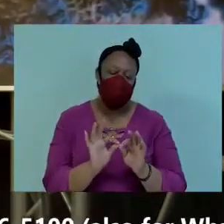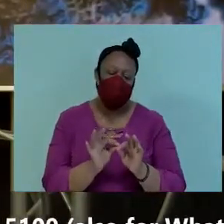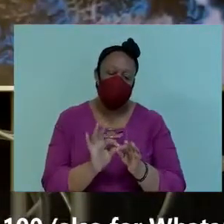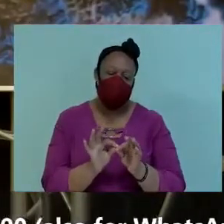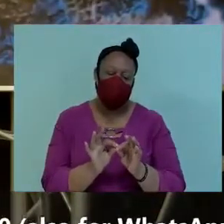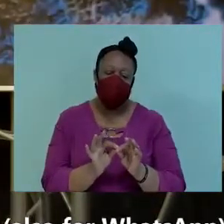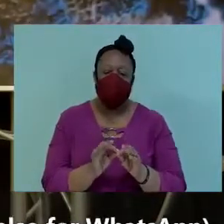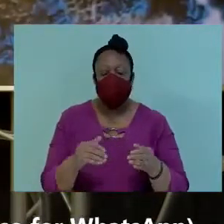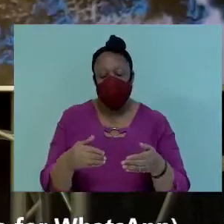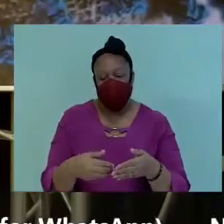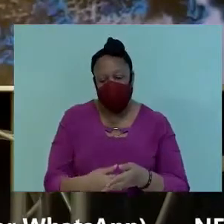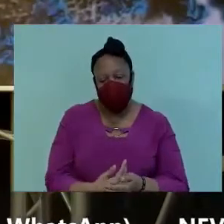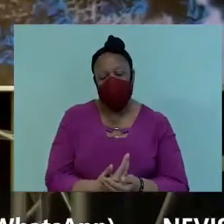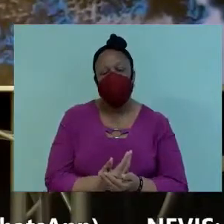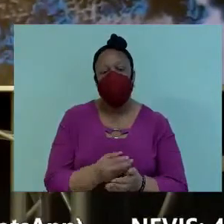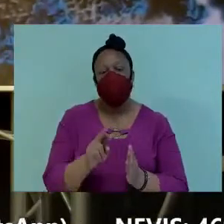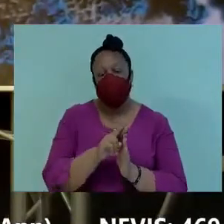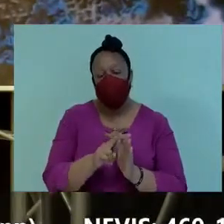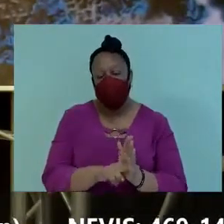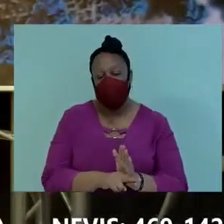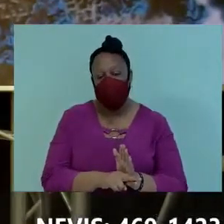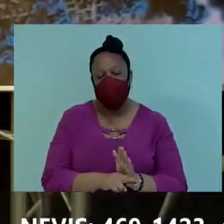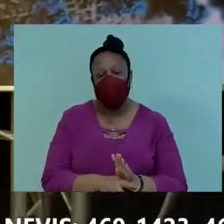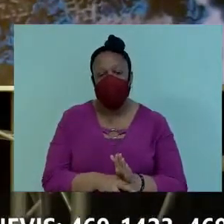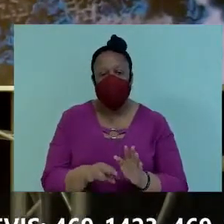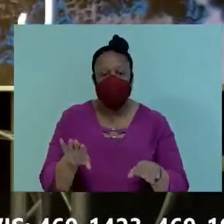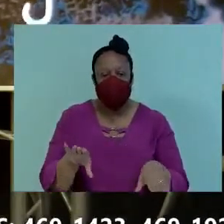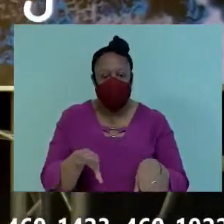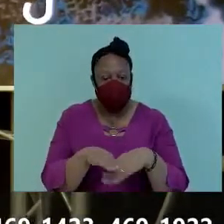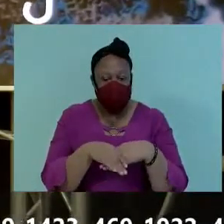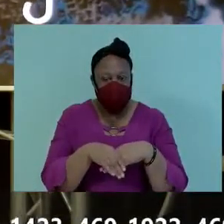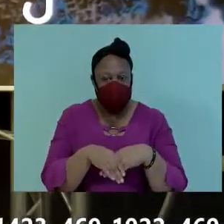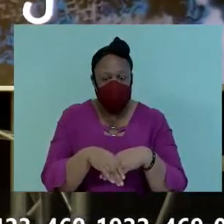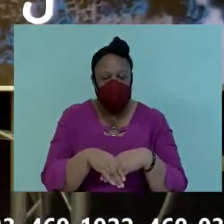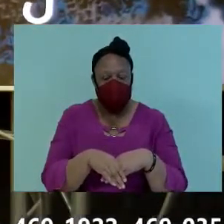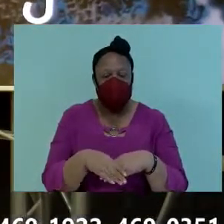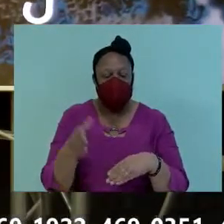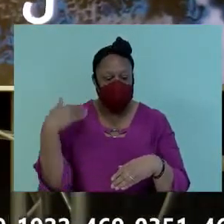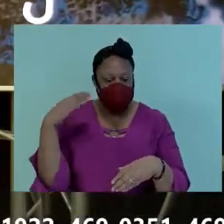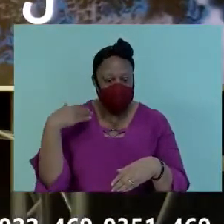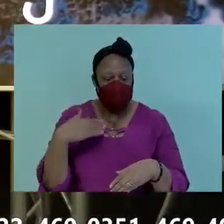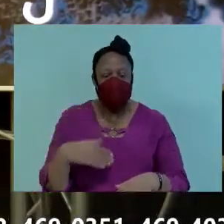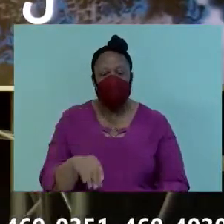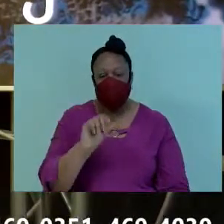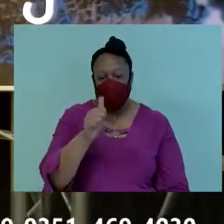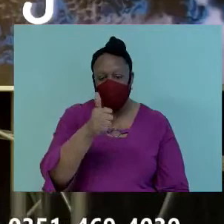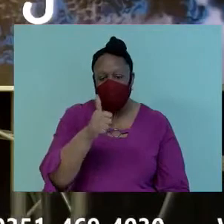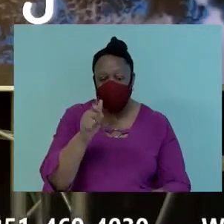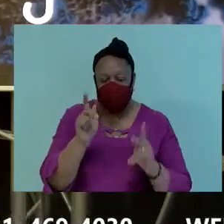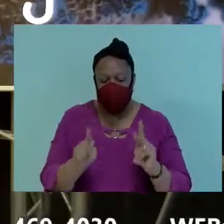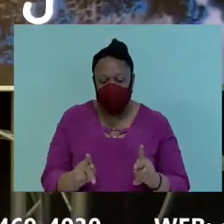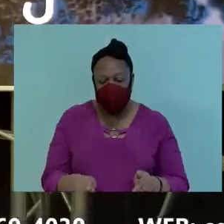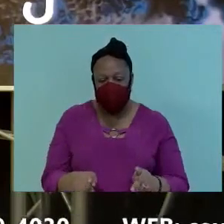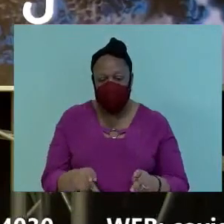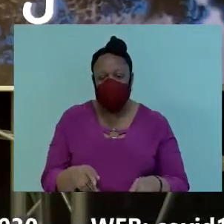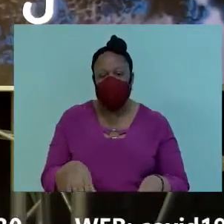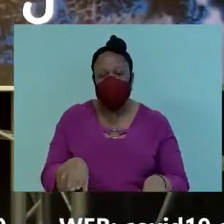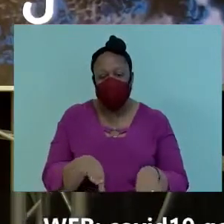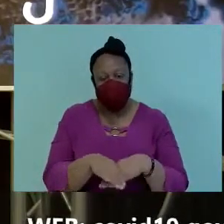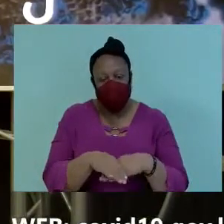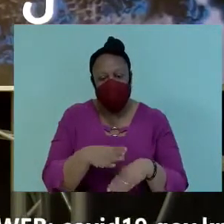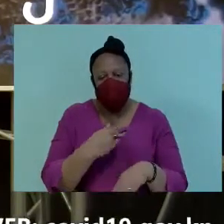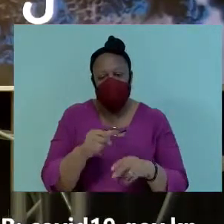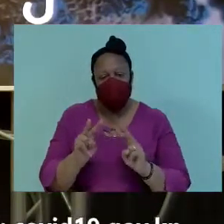weddings and funerals, whereby in the past only 10 persons were permitted at these